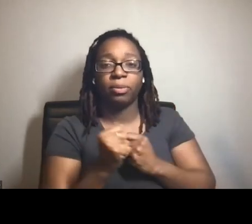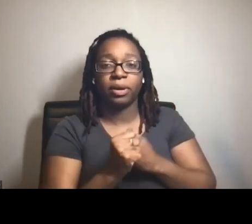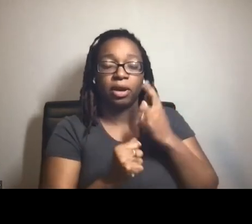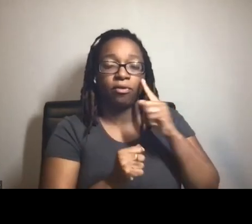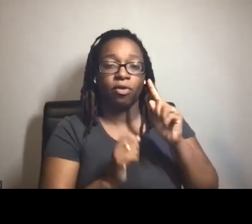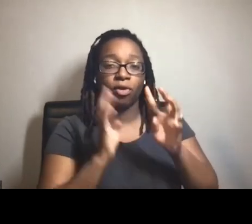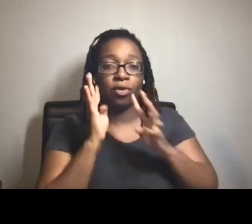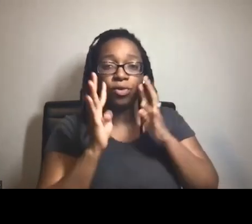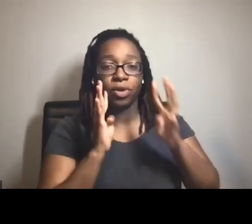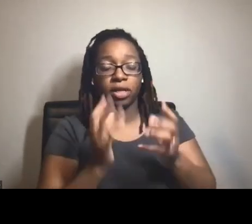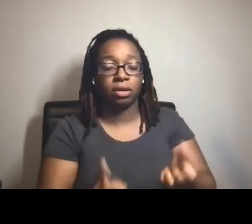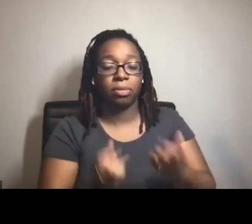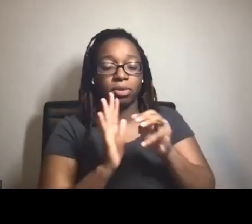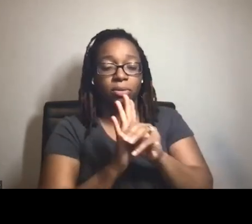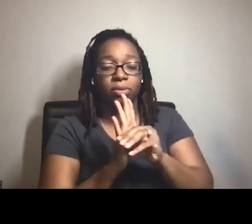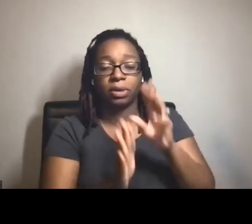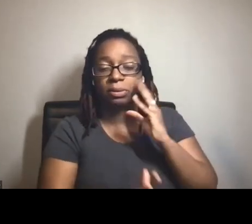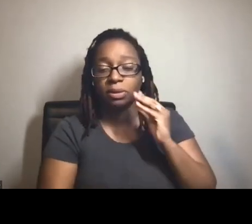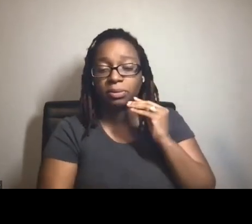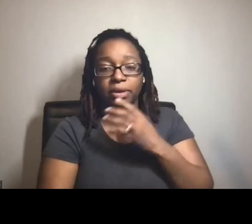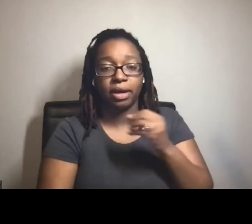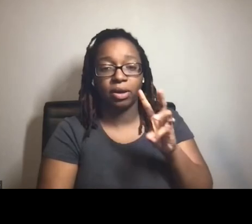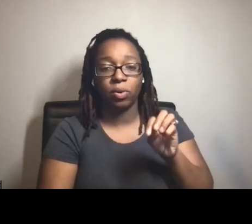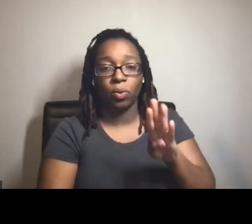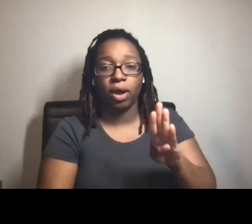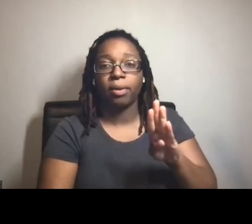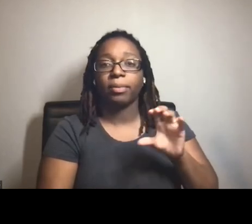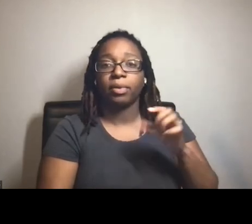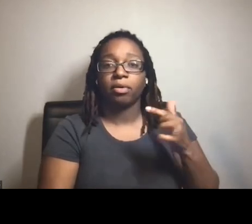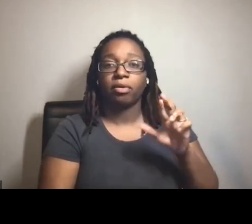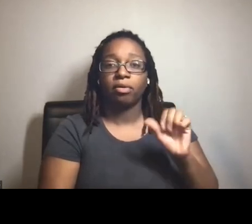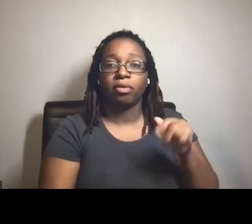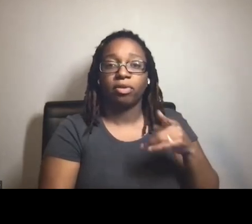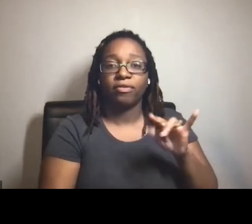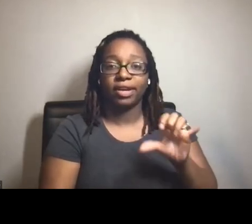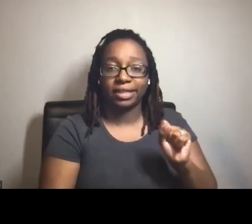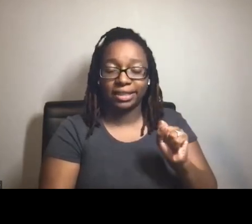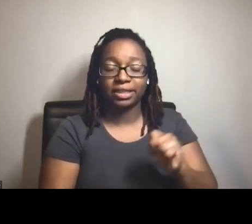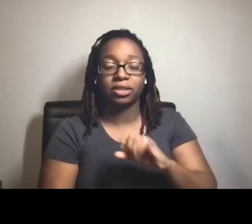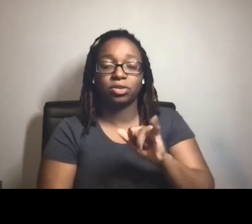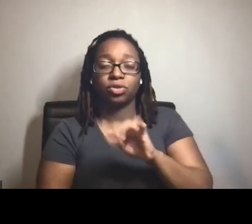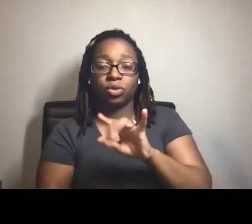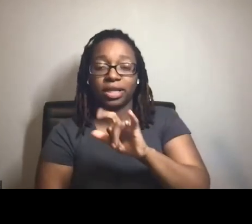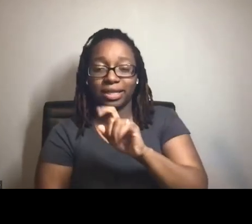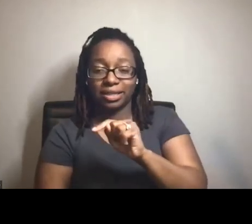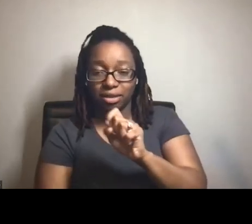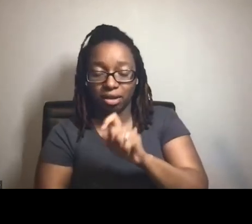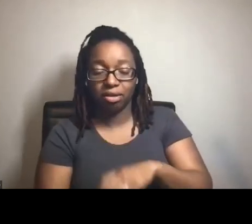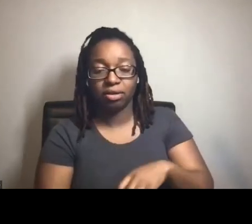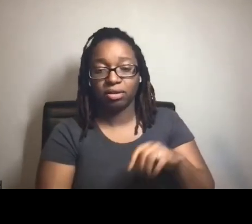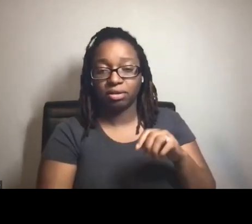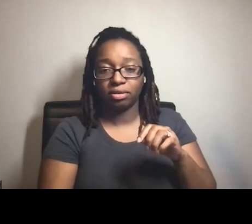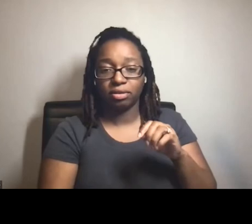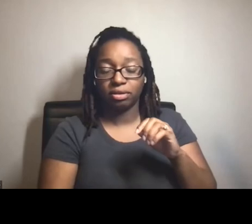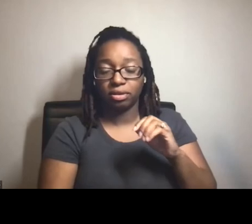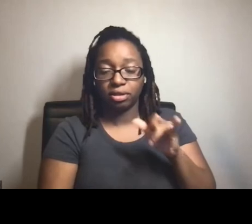Creating Multimodal Experiences of Web Graphics. The authors are Juliette Regimbal,